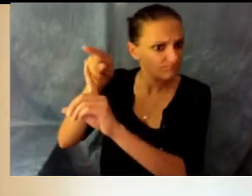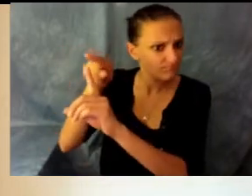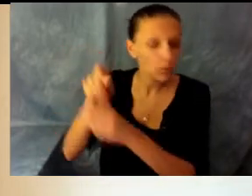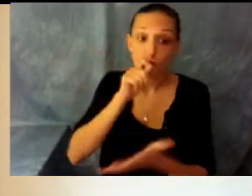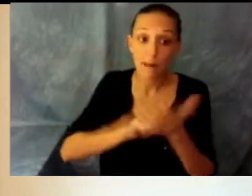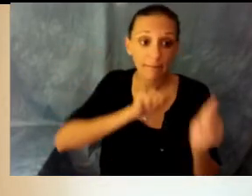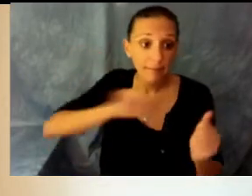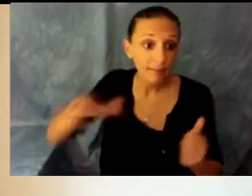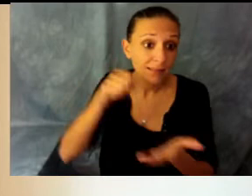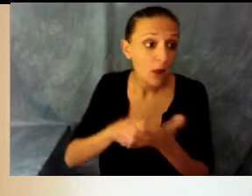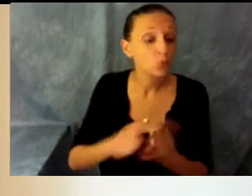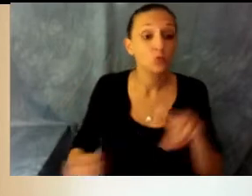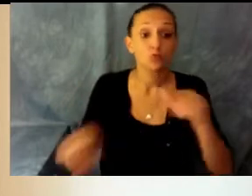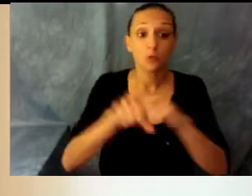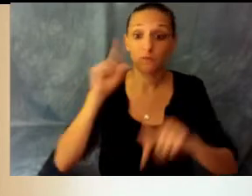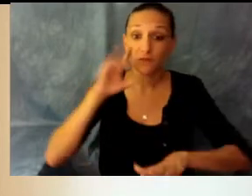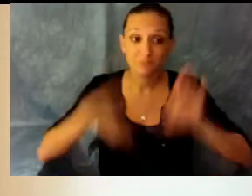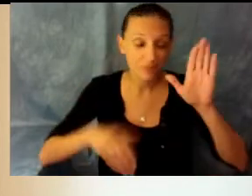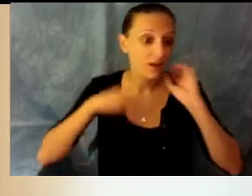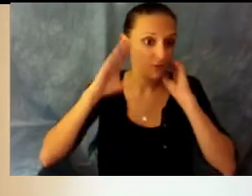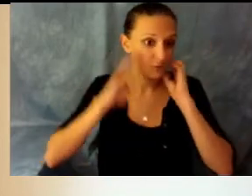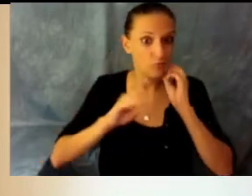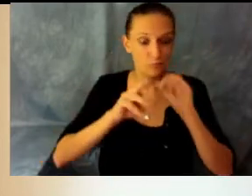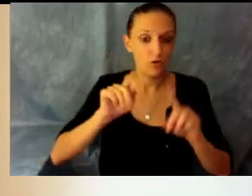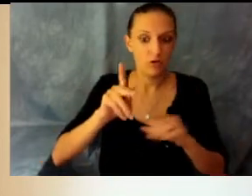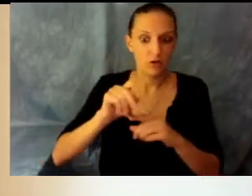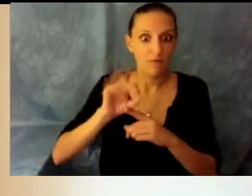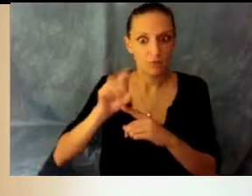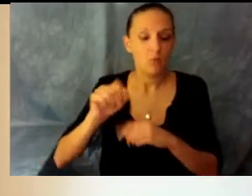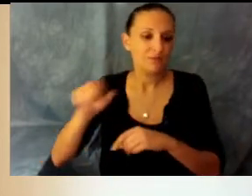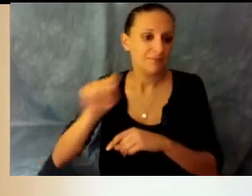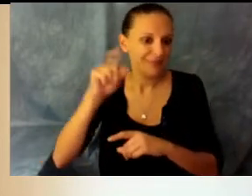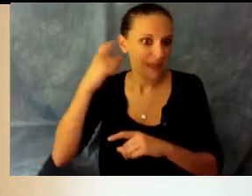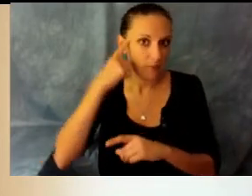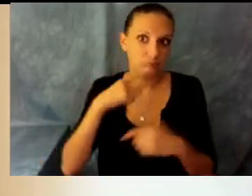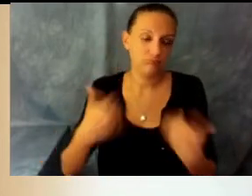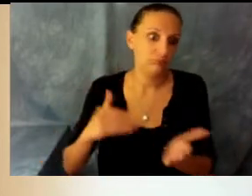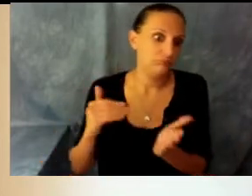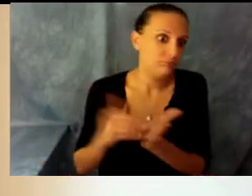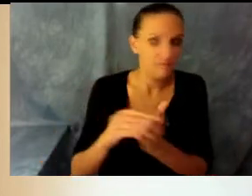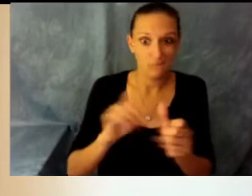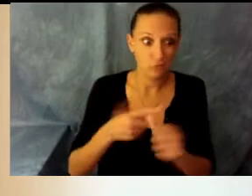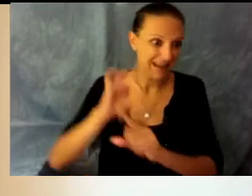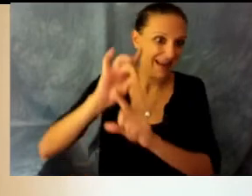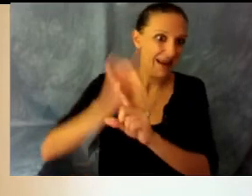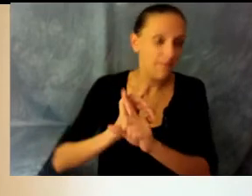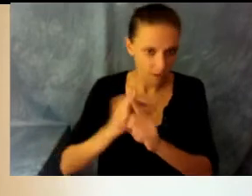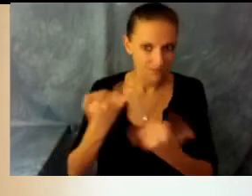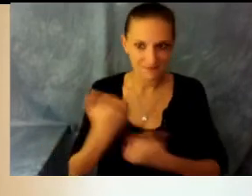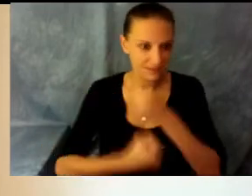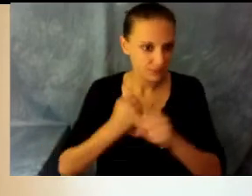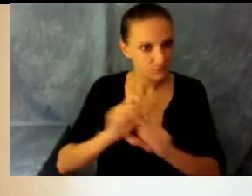up for testimony. I know Bob Kafka is at the Capitol frequently the first 8 months of this year,